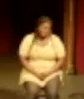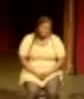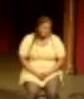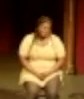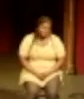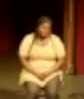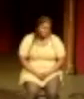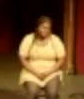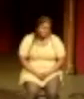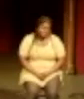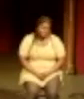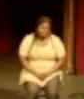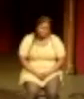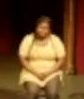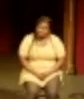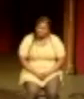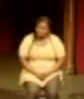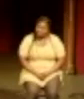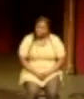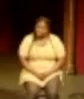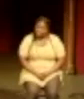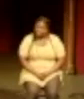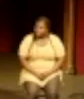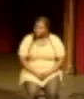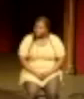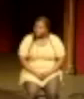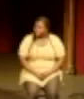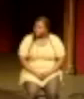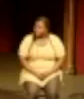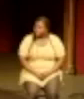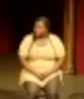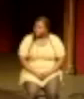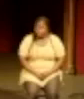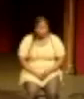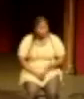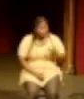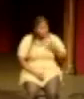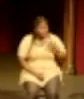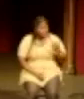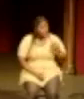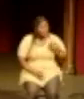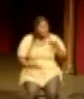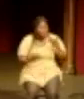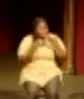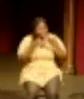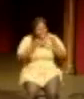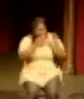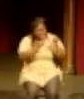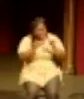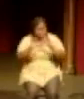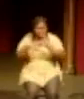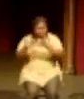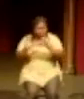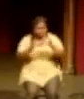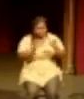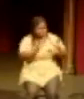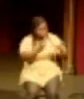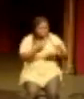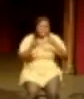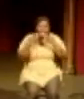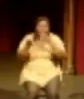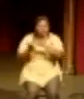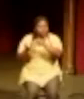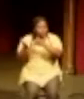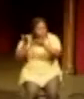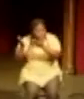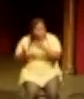So normally, I spend some time thanking individual groups. And I kind of go through student services, academic